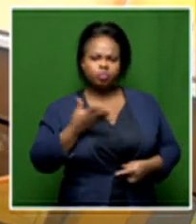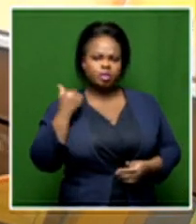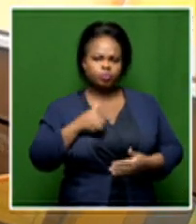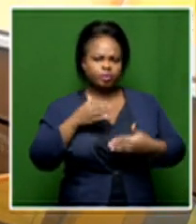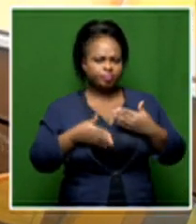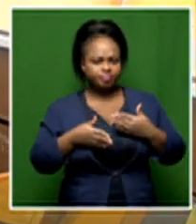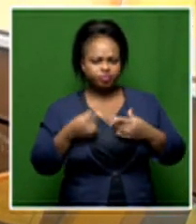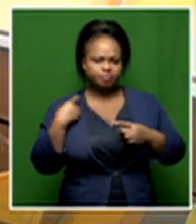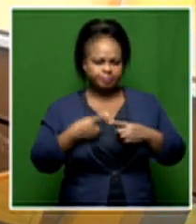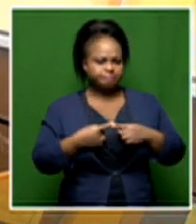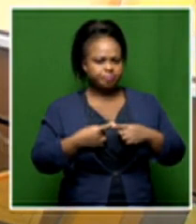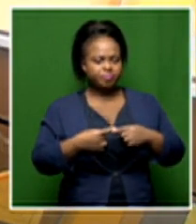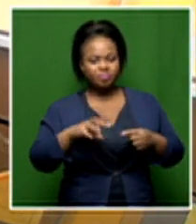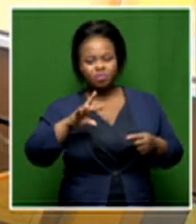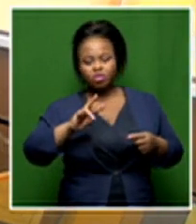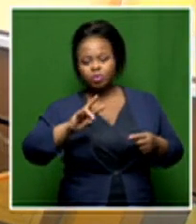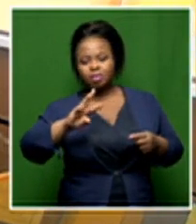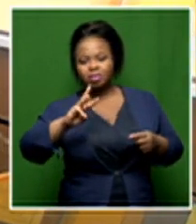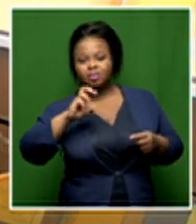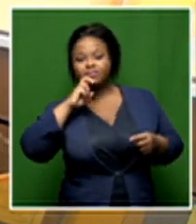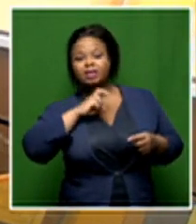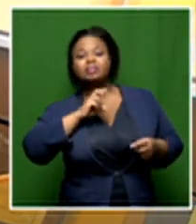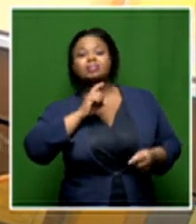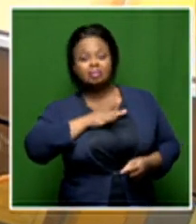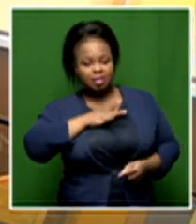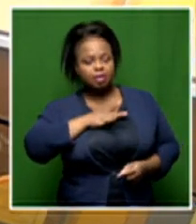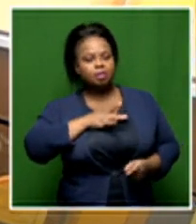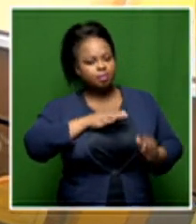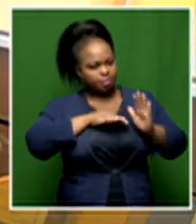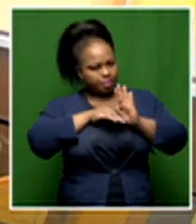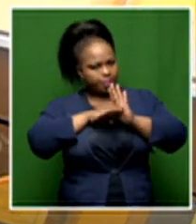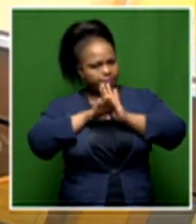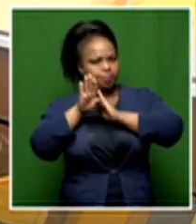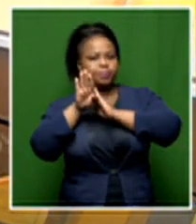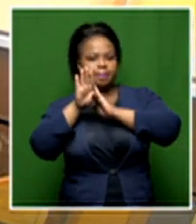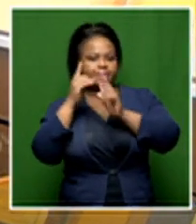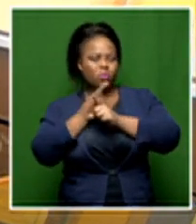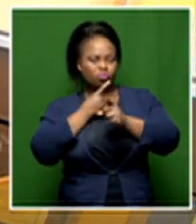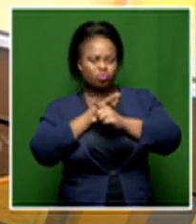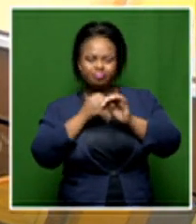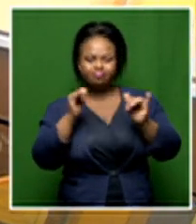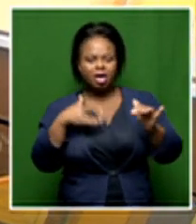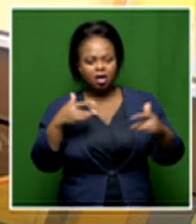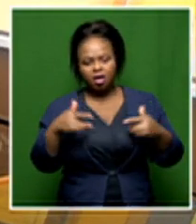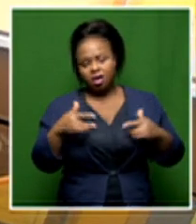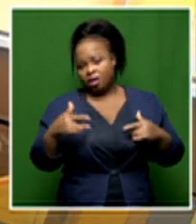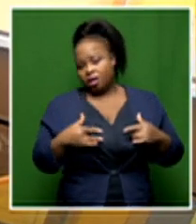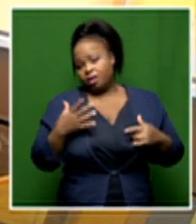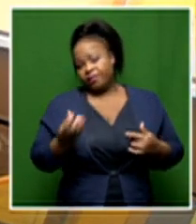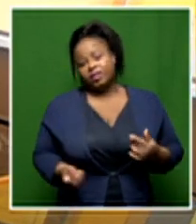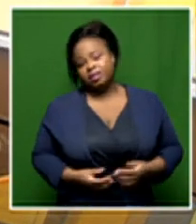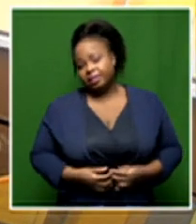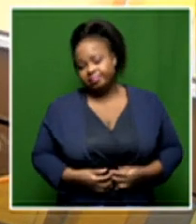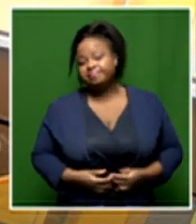weekend. So, once we hit Wednesday, Thursday, Friday, Saturday, then you again see it. And, it worries me. It really, really does.